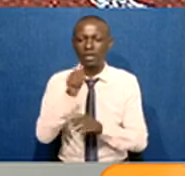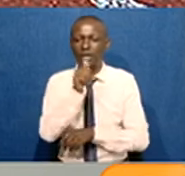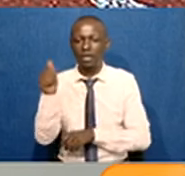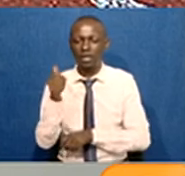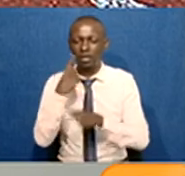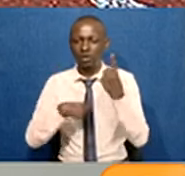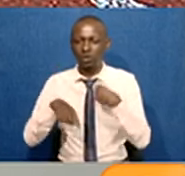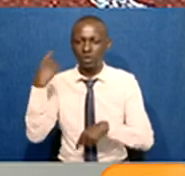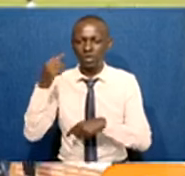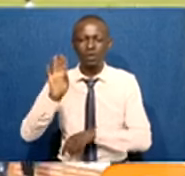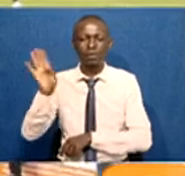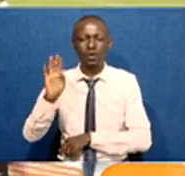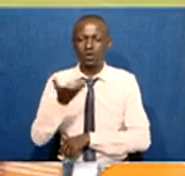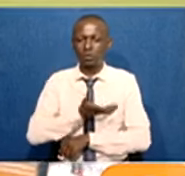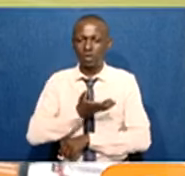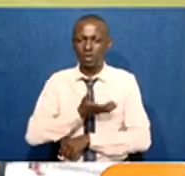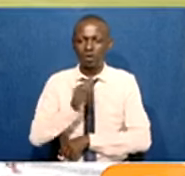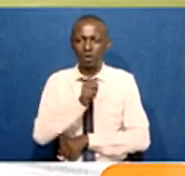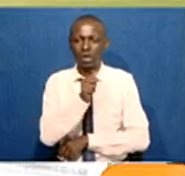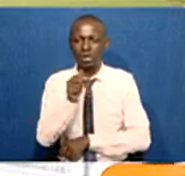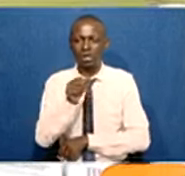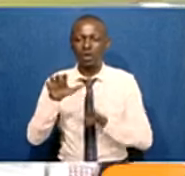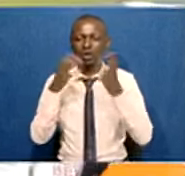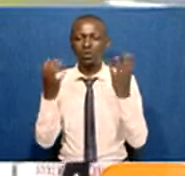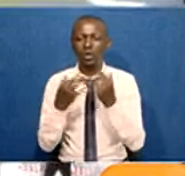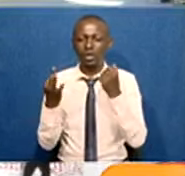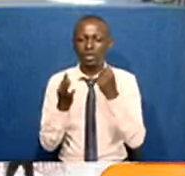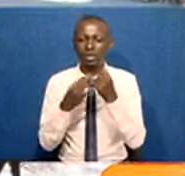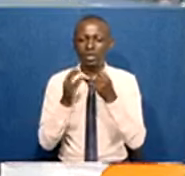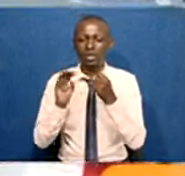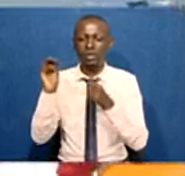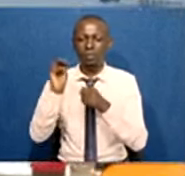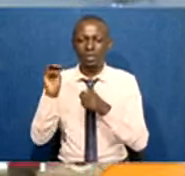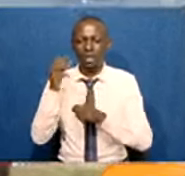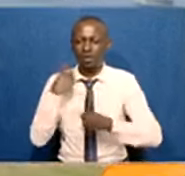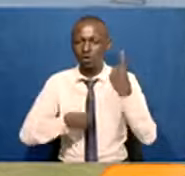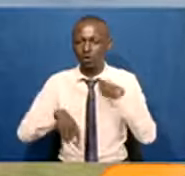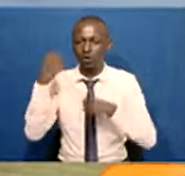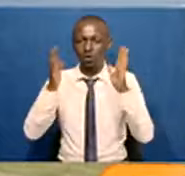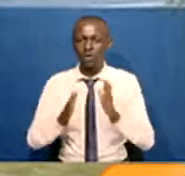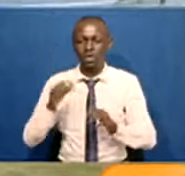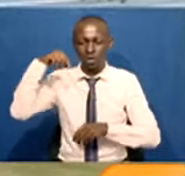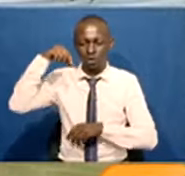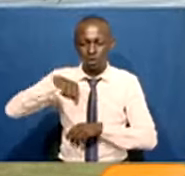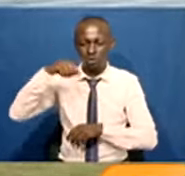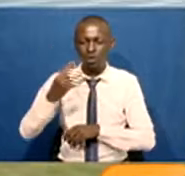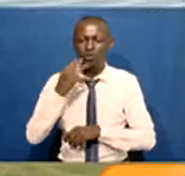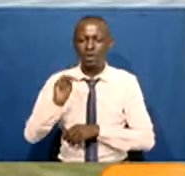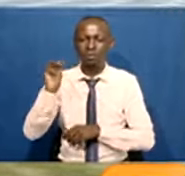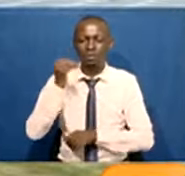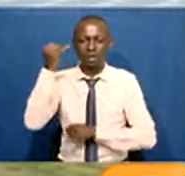medal. In other races, world 800-meter champion Mary Morat qualified for the 400-meter finals after winning her heat